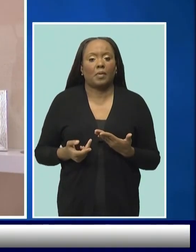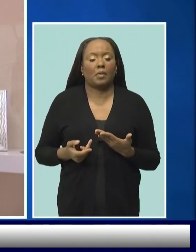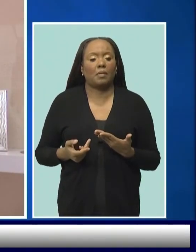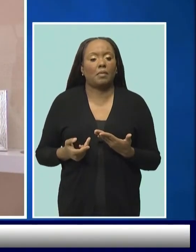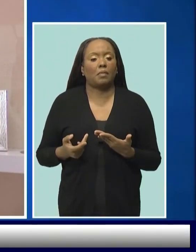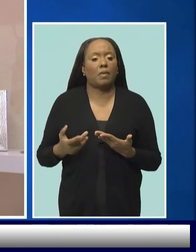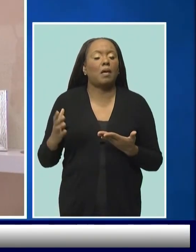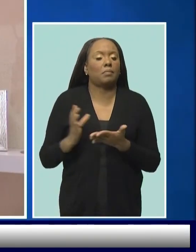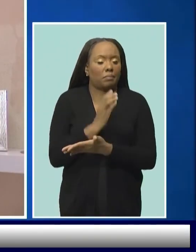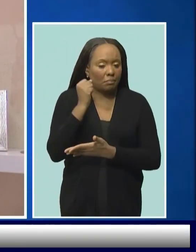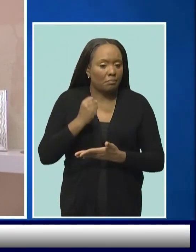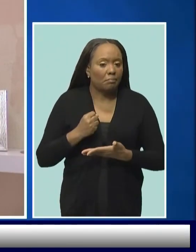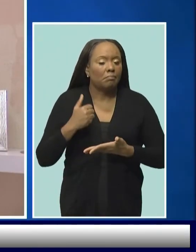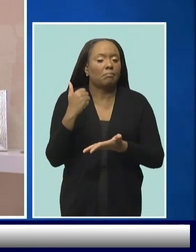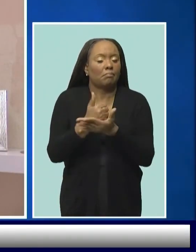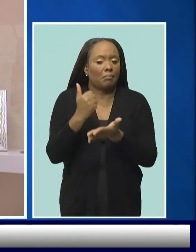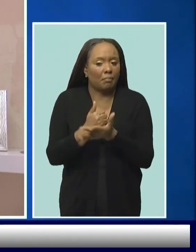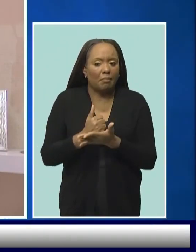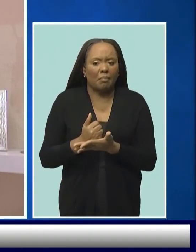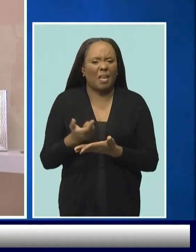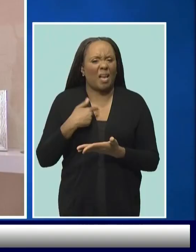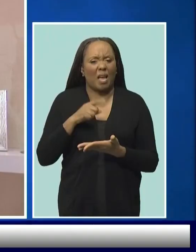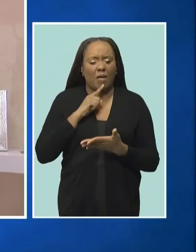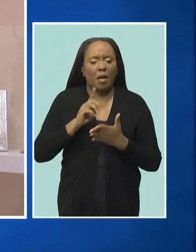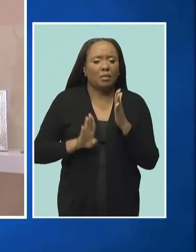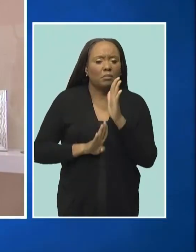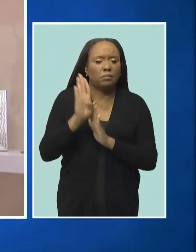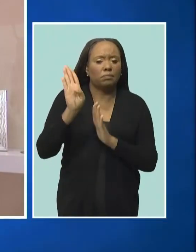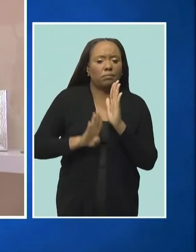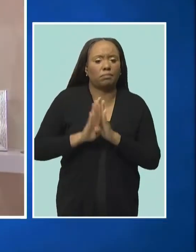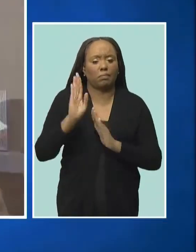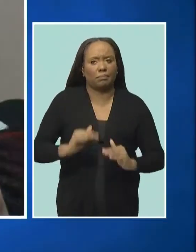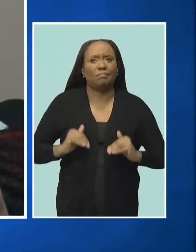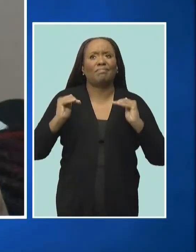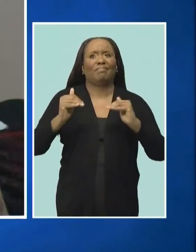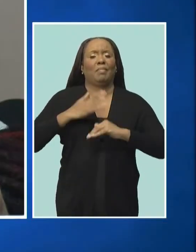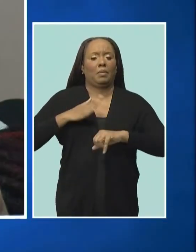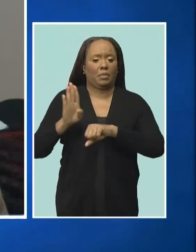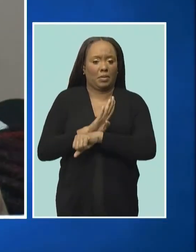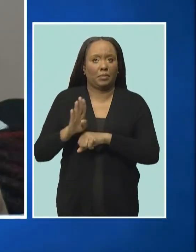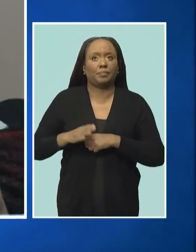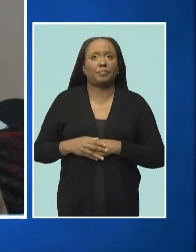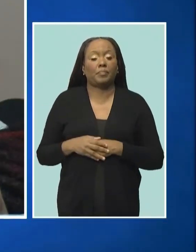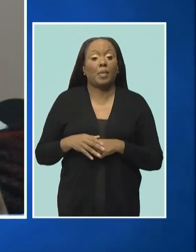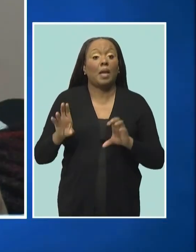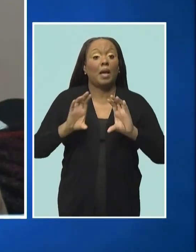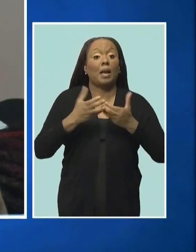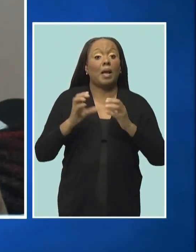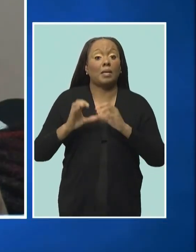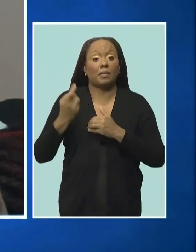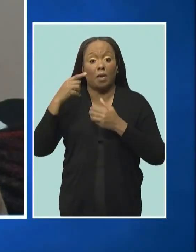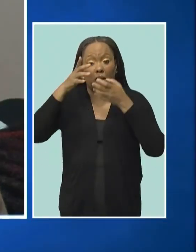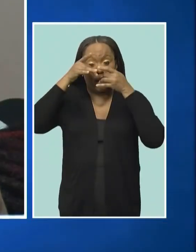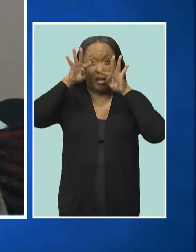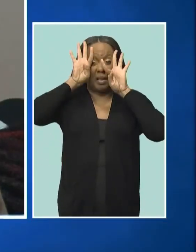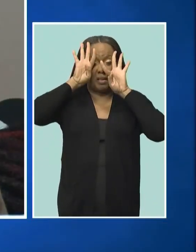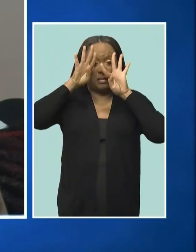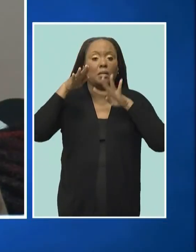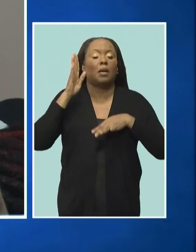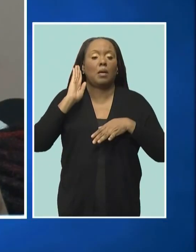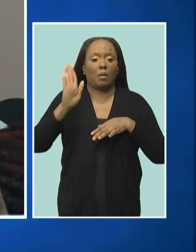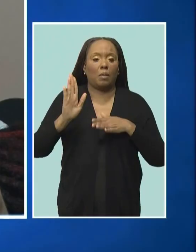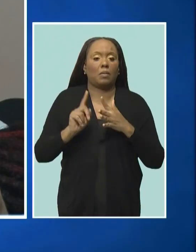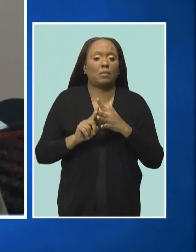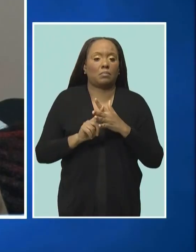assistance, and that would have allowed me to expand and grow my business throughout the years. Classes in eyelash extensions are planned for